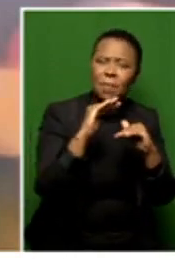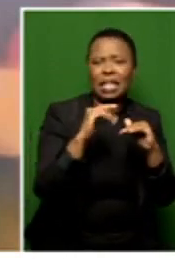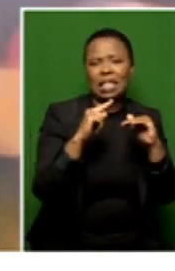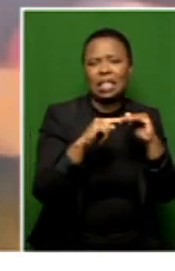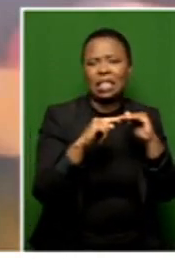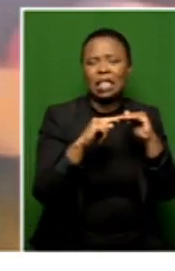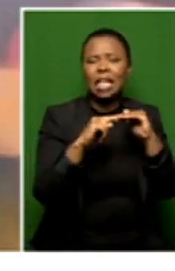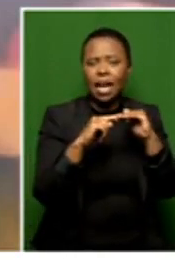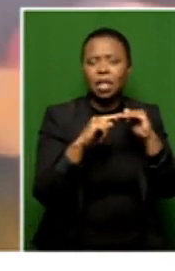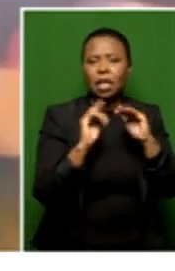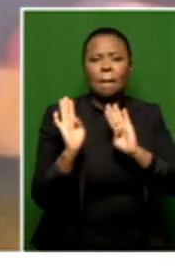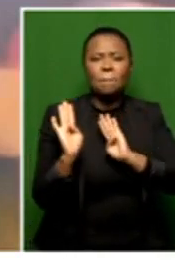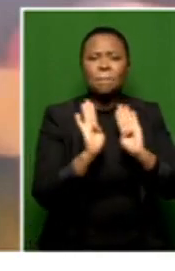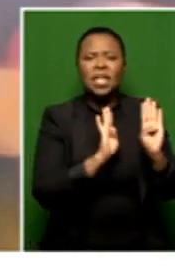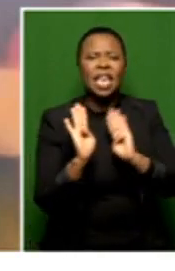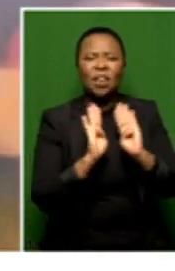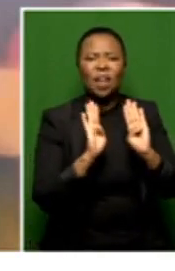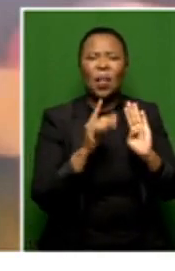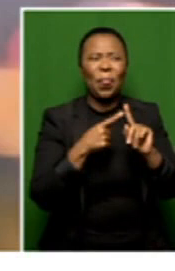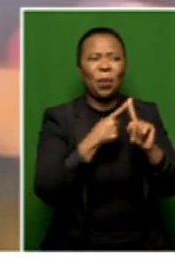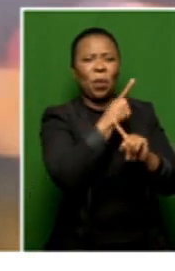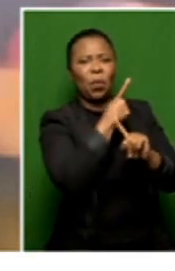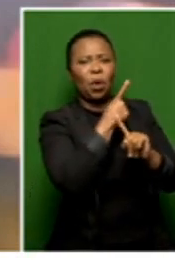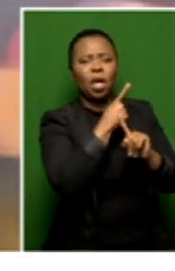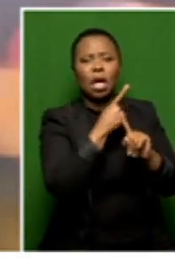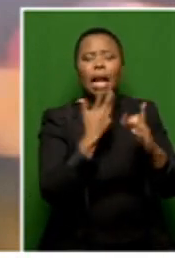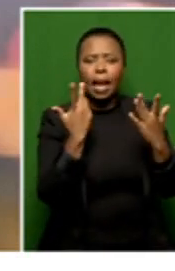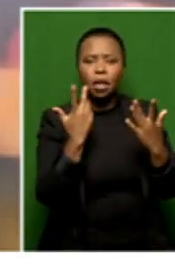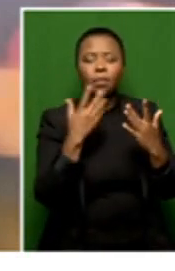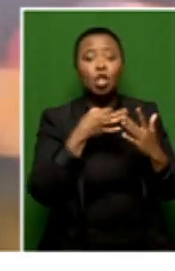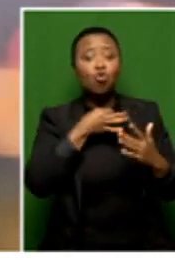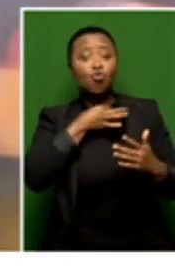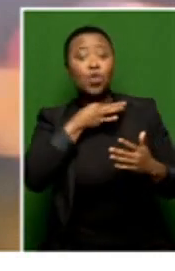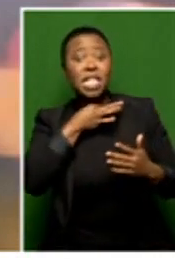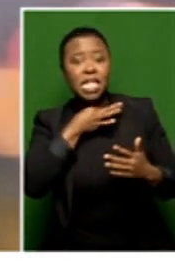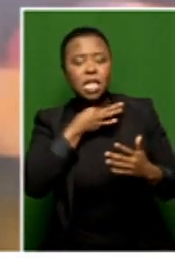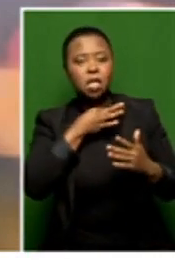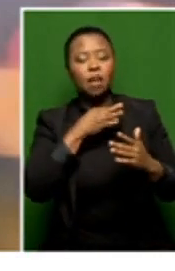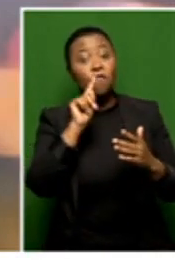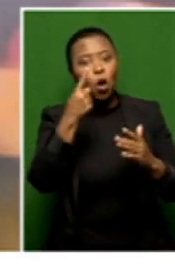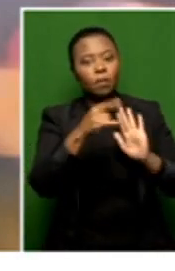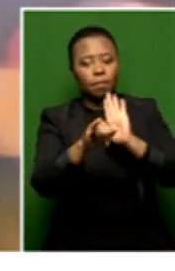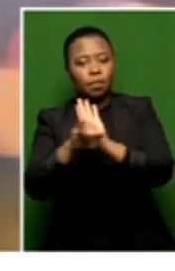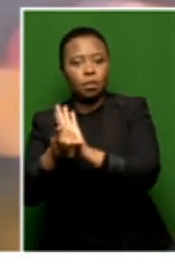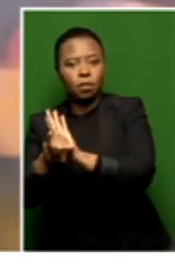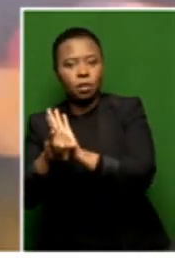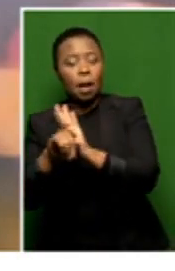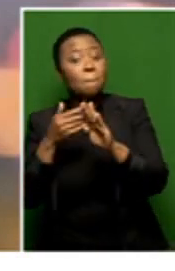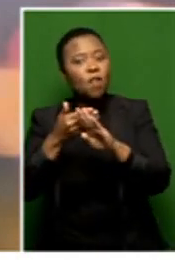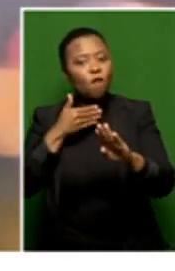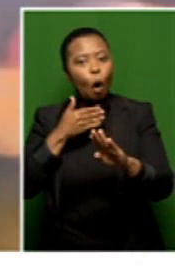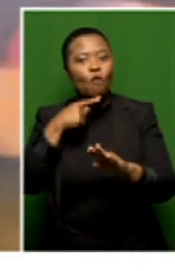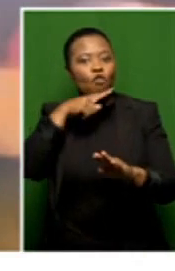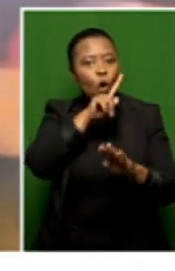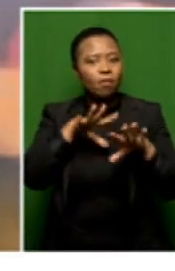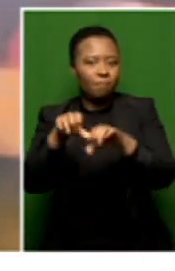certain behaviors, by being able to identify risk before it gets to a point of fraud taking place. So